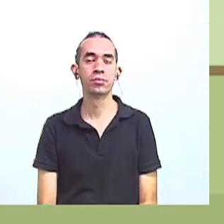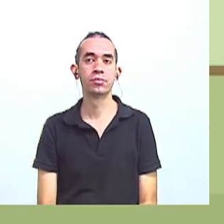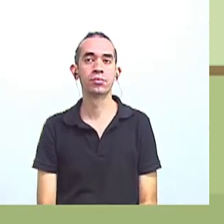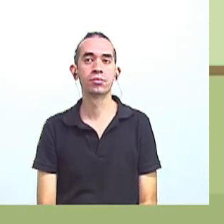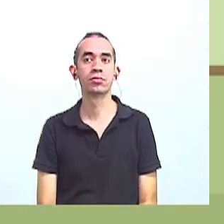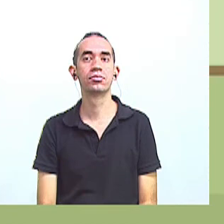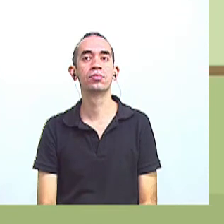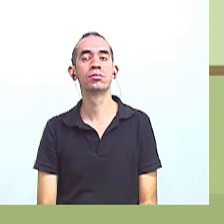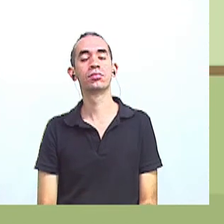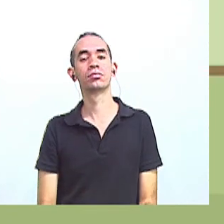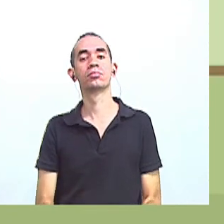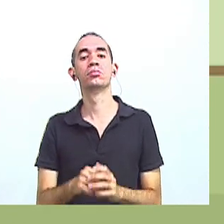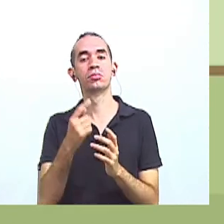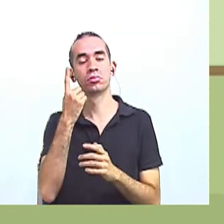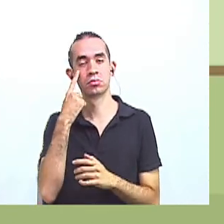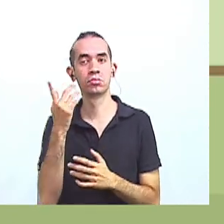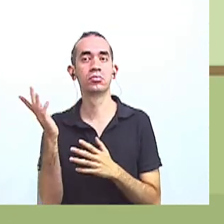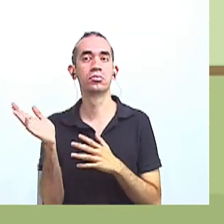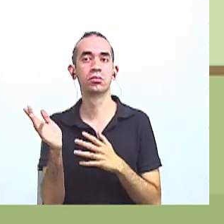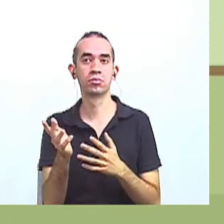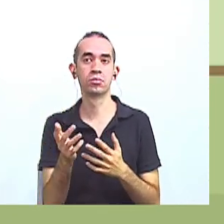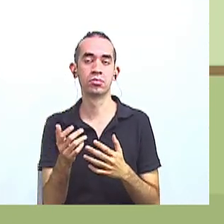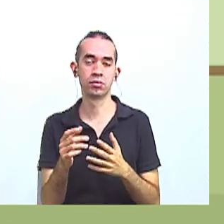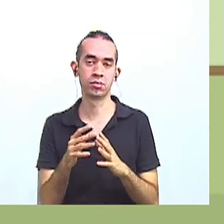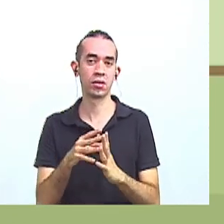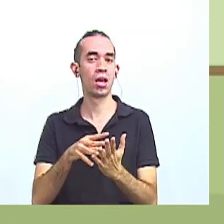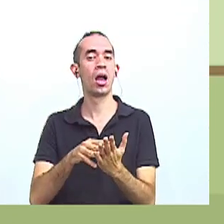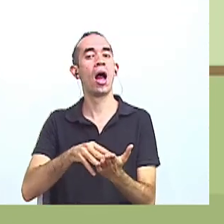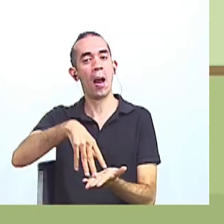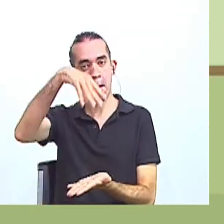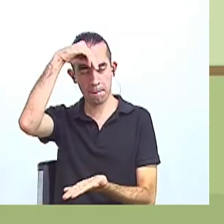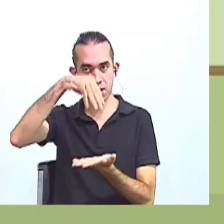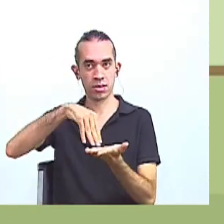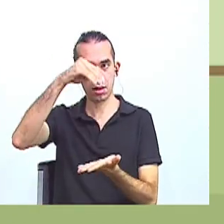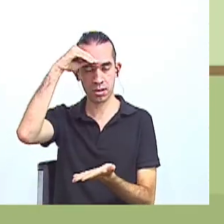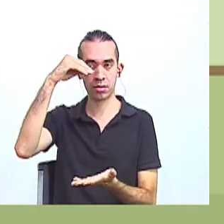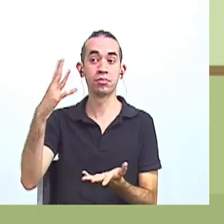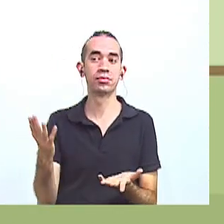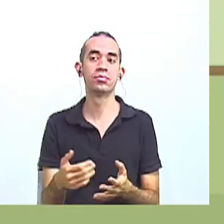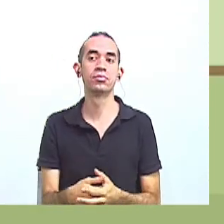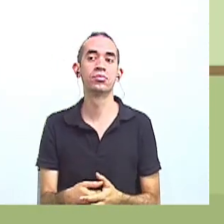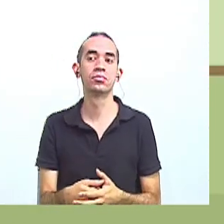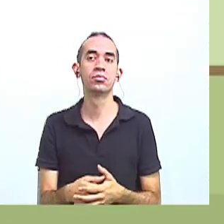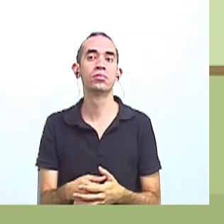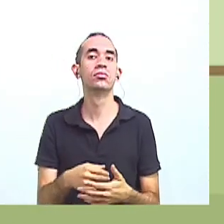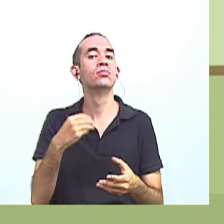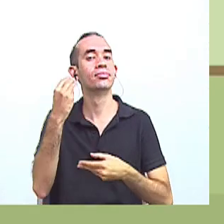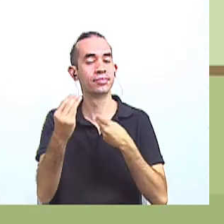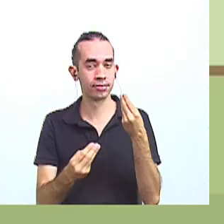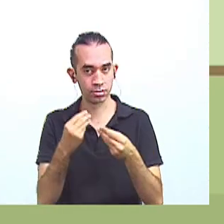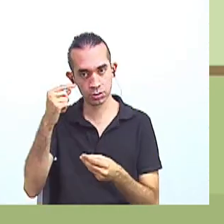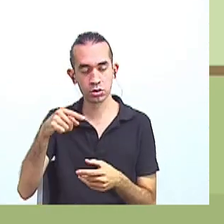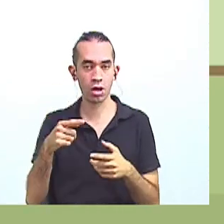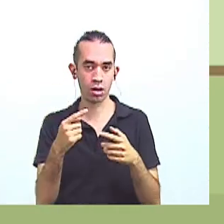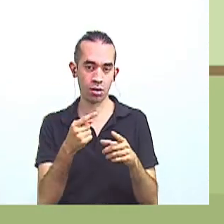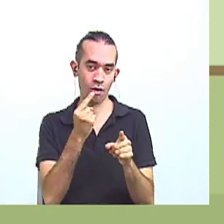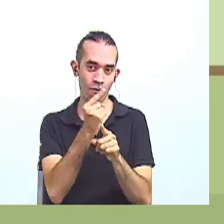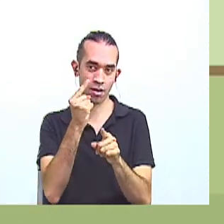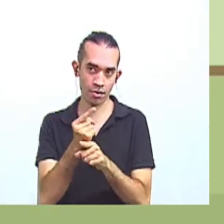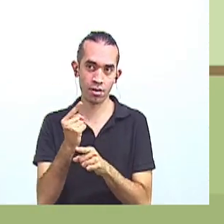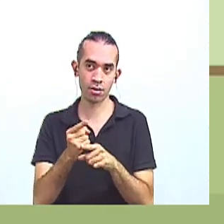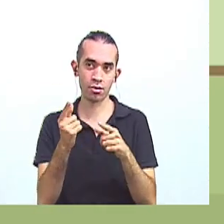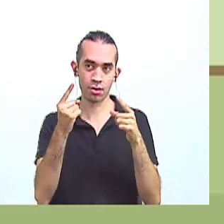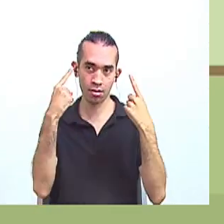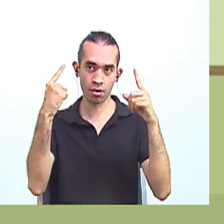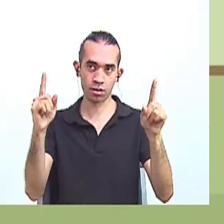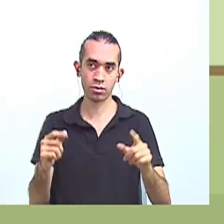Now we're going to see actually the learning for today. Were we able to carry out these tasks correctly? So